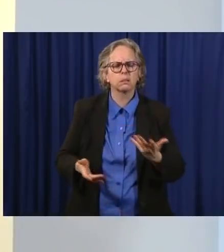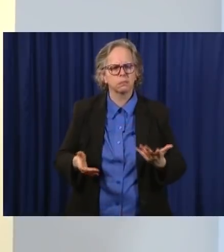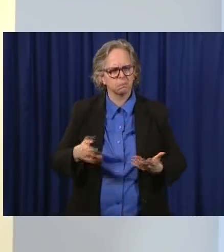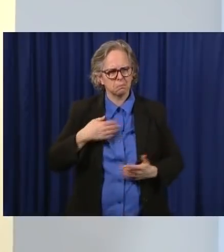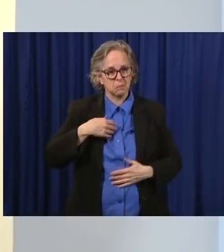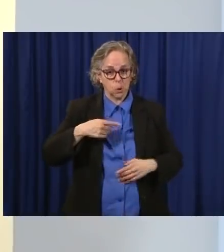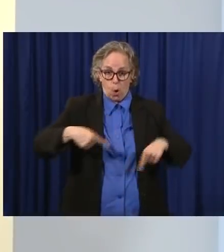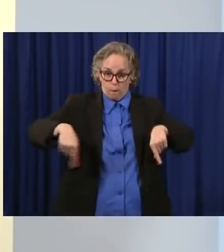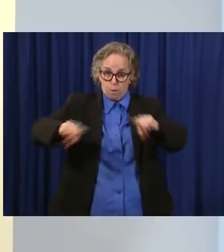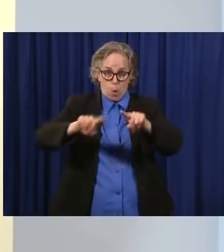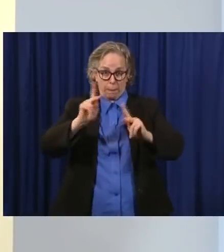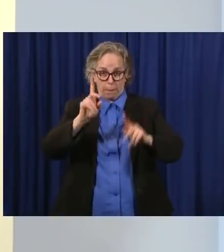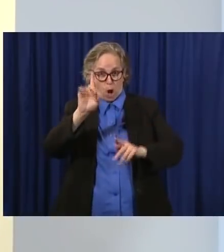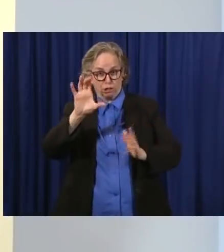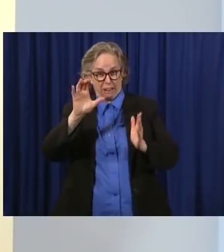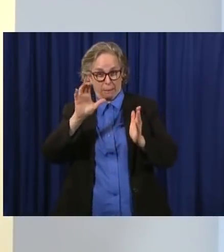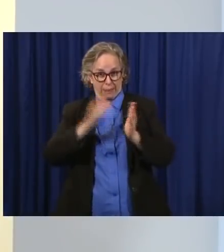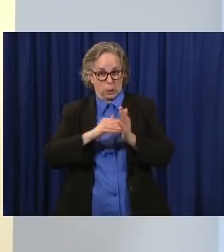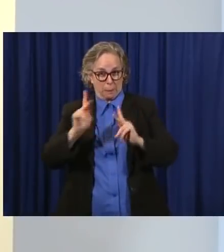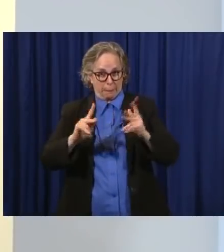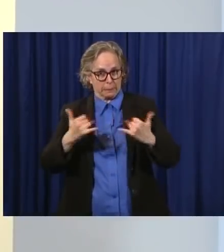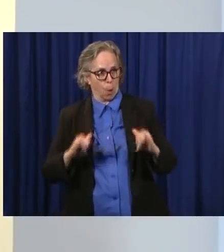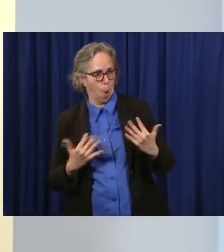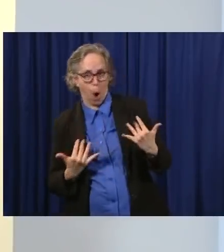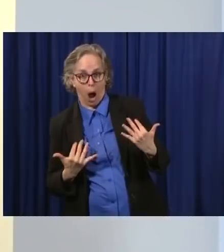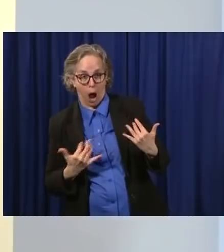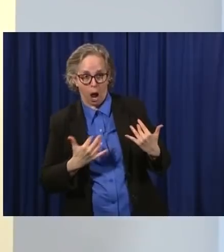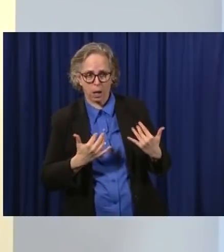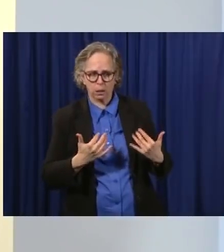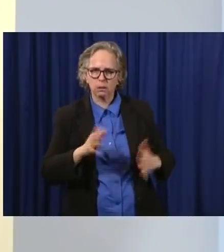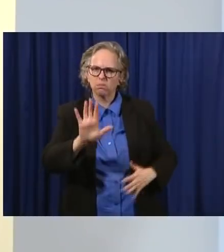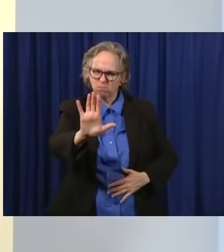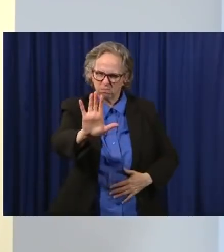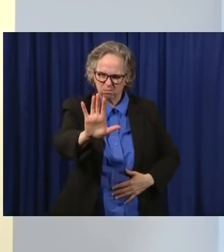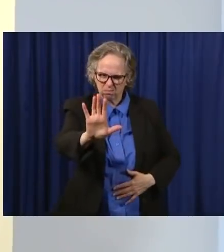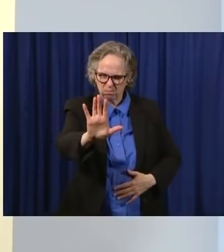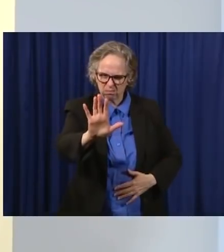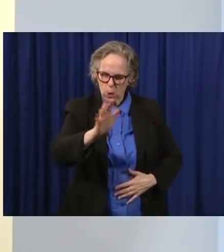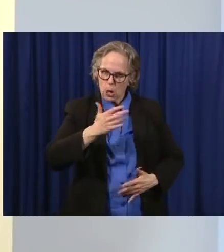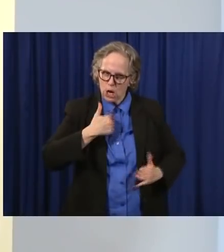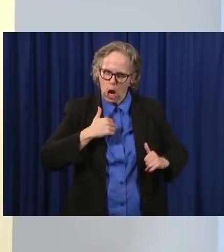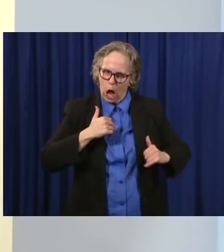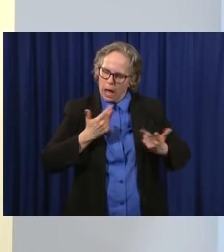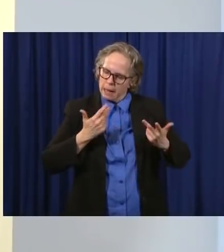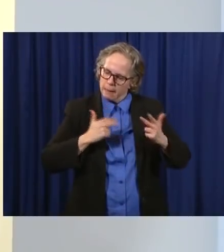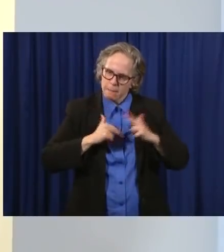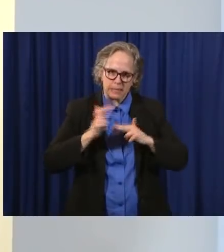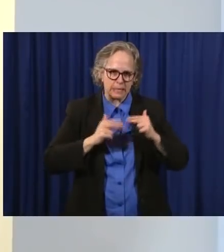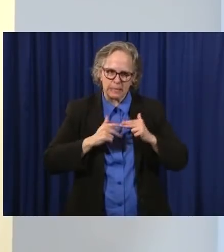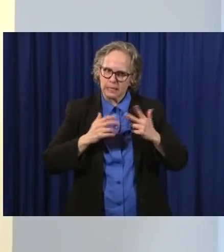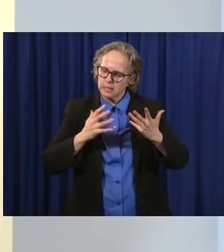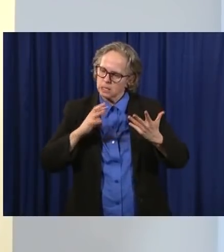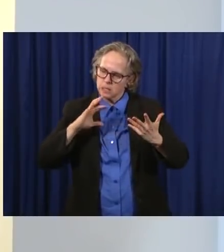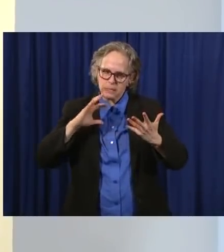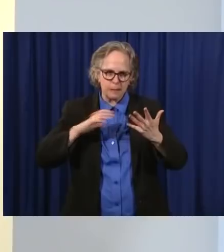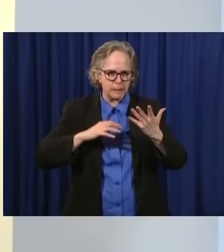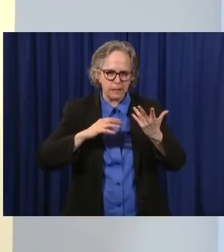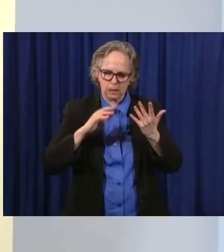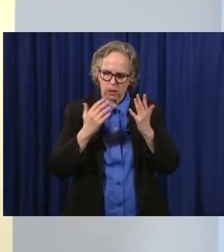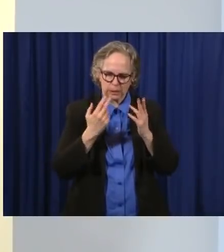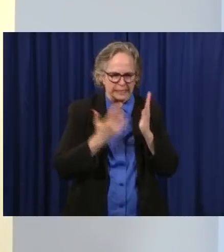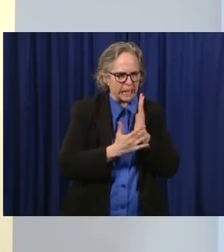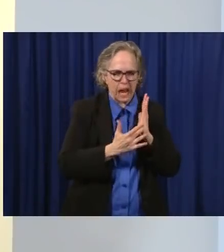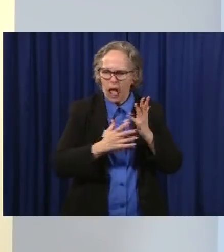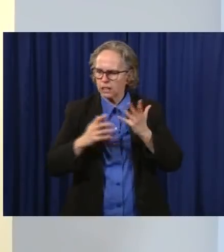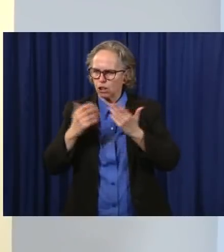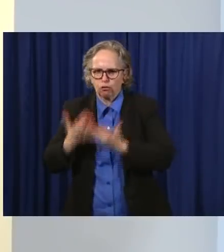I tell you that we are building what we can with the technology we have and the resources we have. It's not